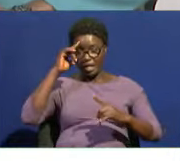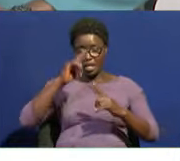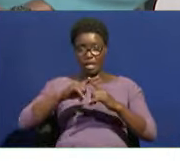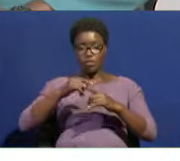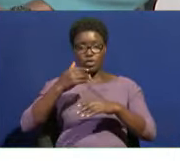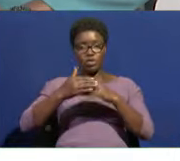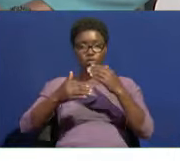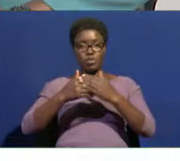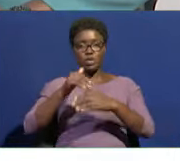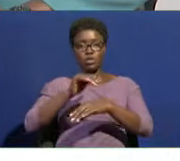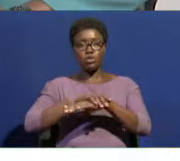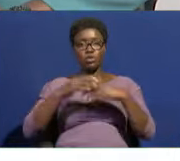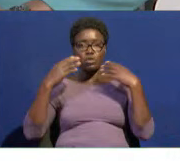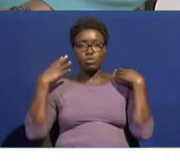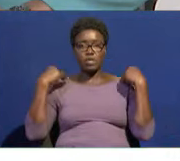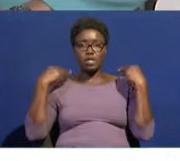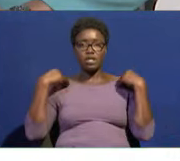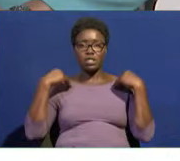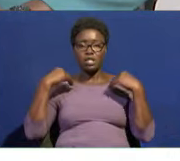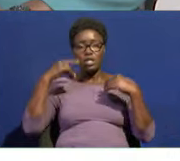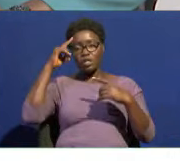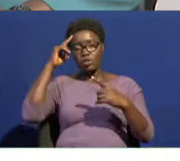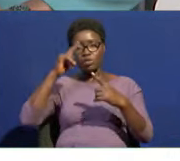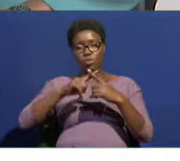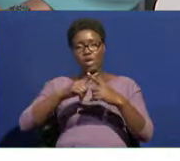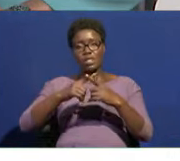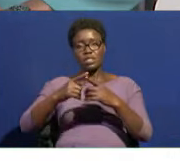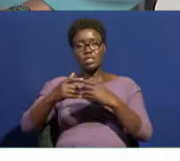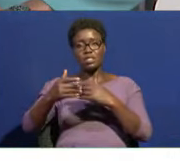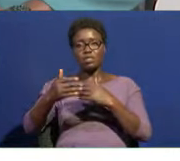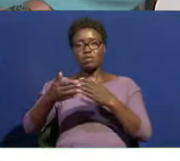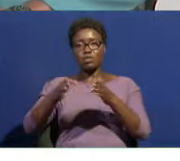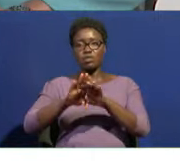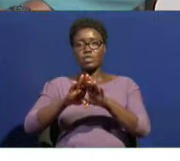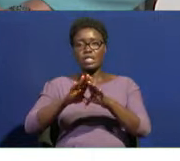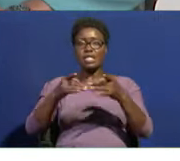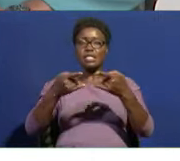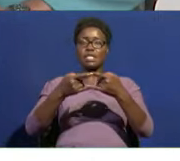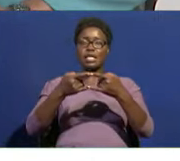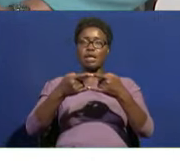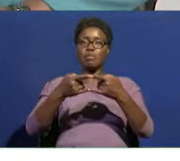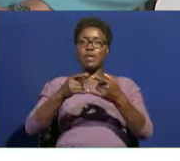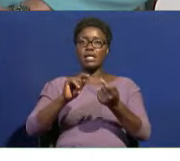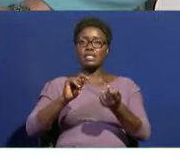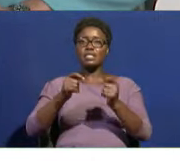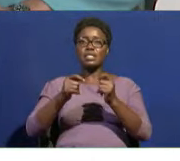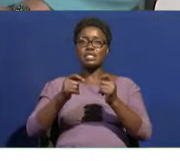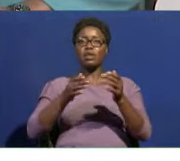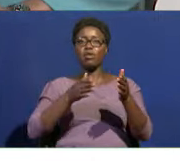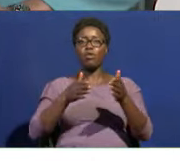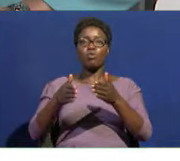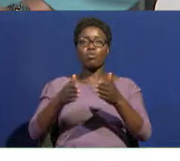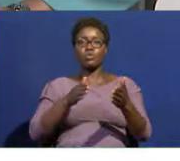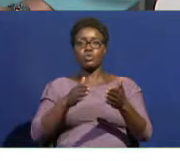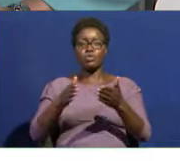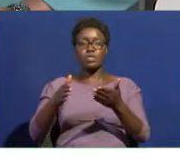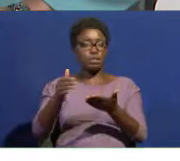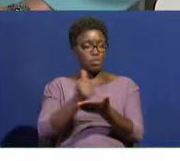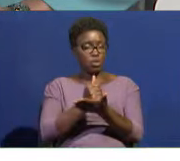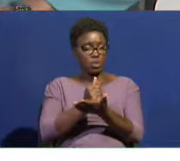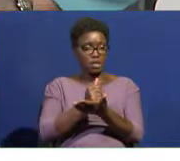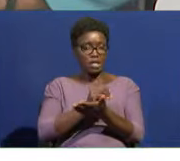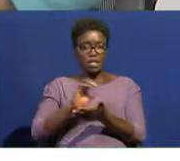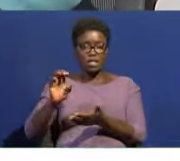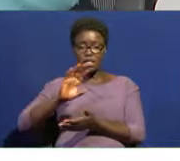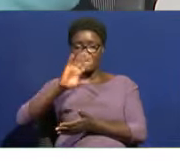good practices towards closing the skills gap and unlocking youth employment opportunities. The East African